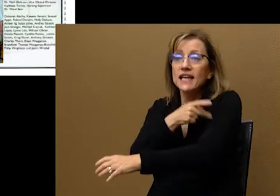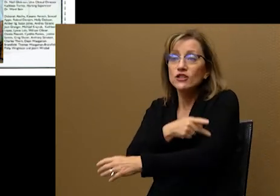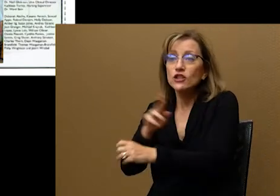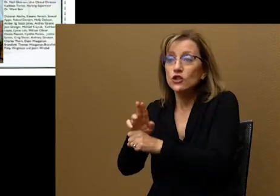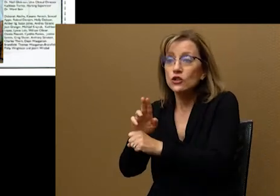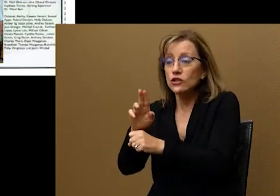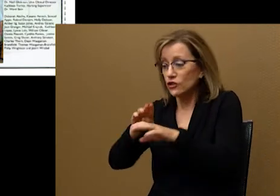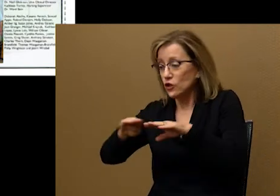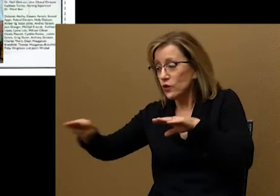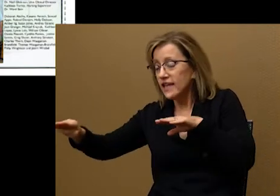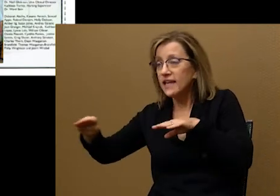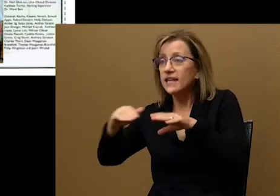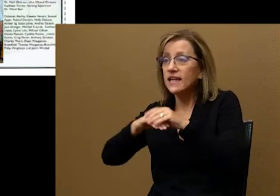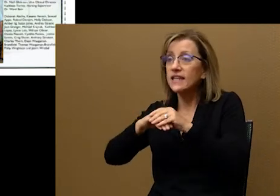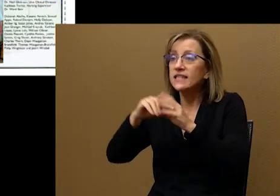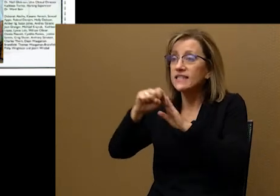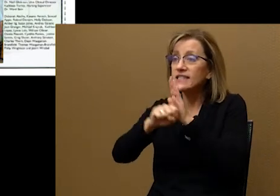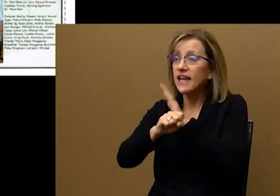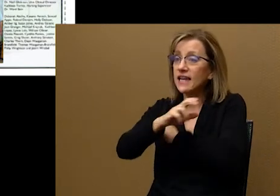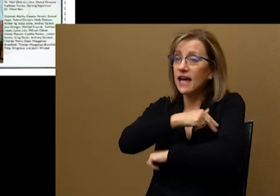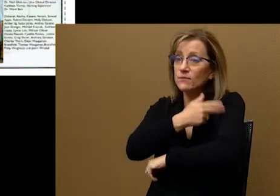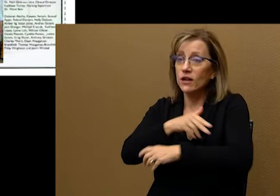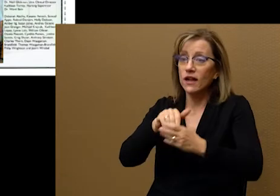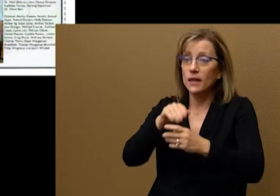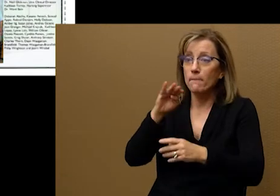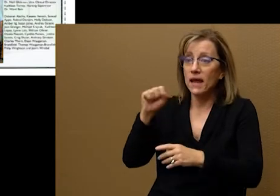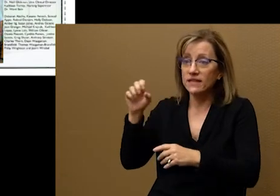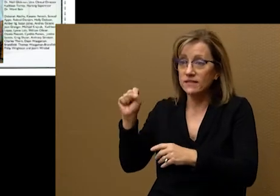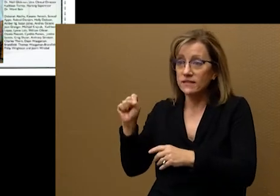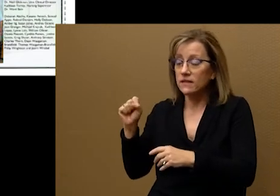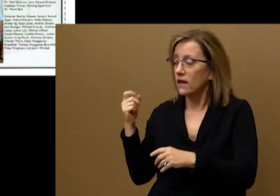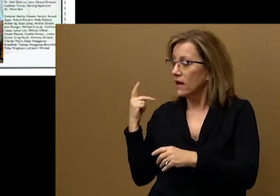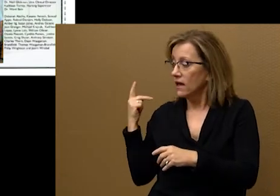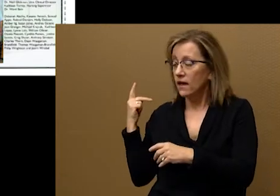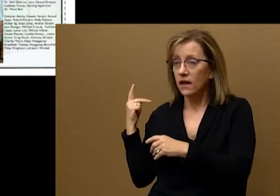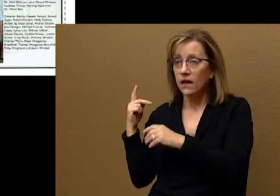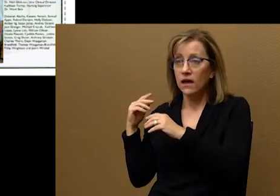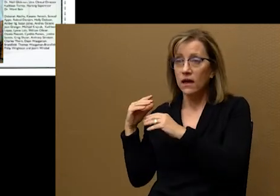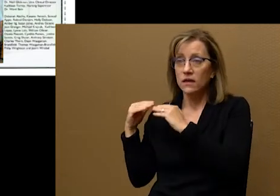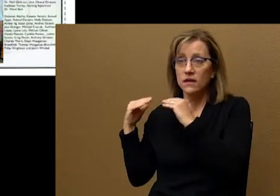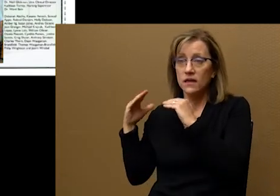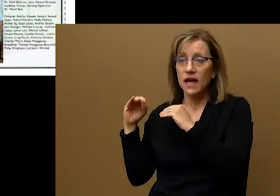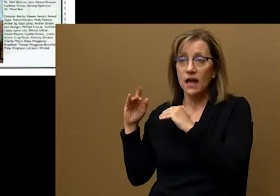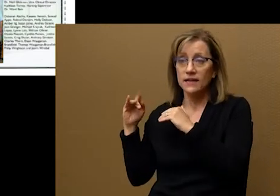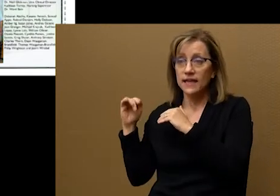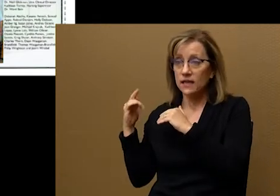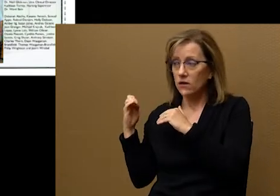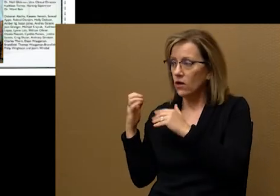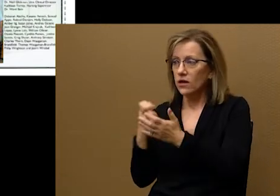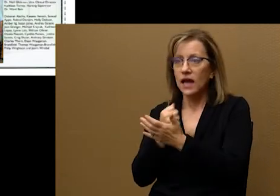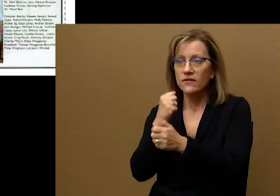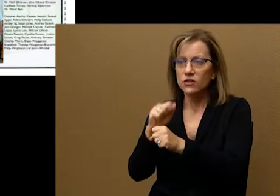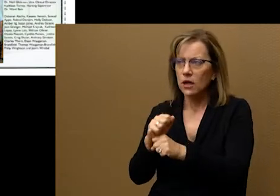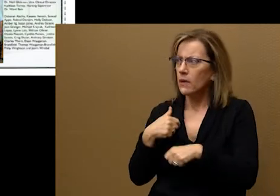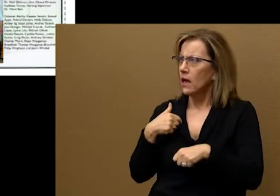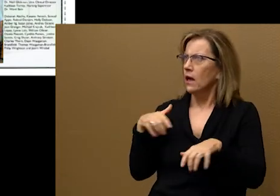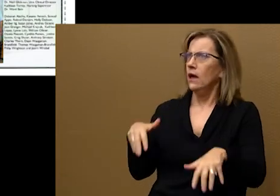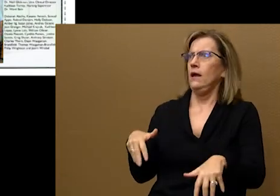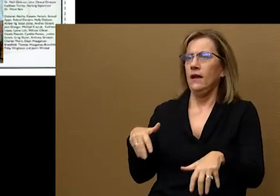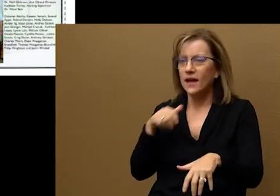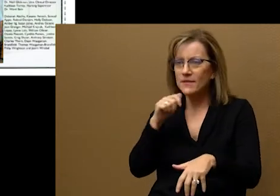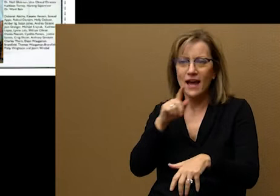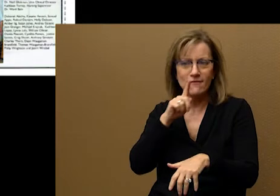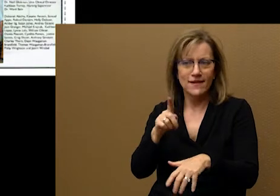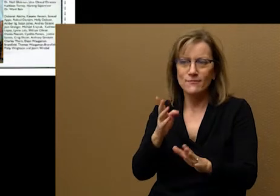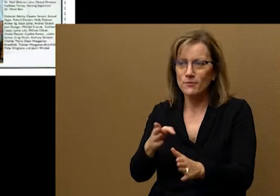inpatient unit at a state hospital in Massachusetts. A colleague and I got that job. I was completely untrained